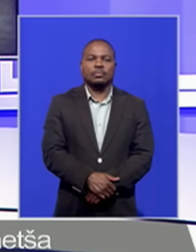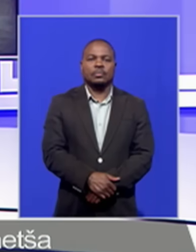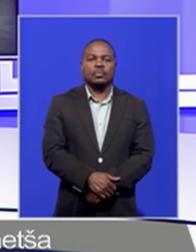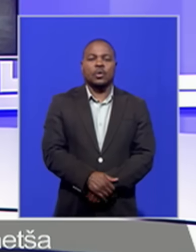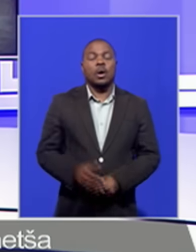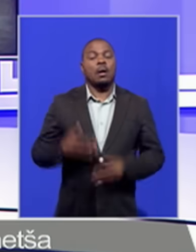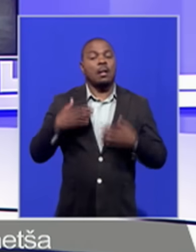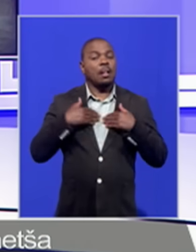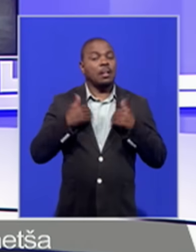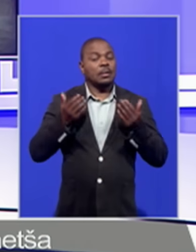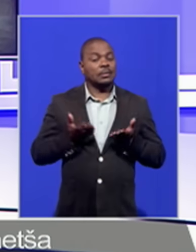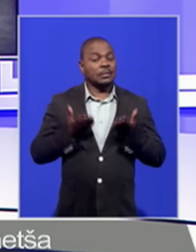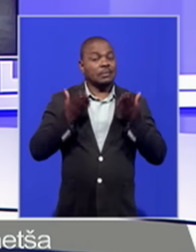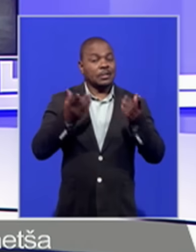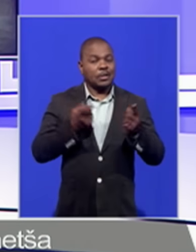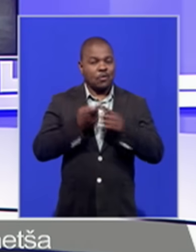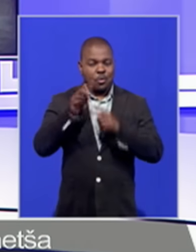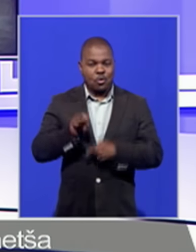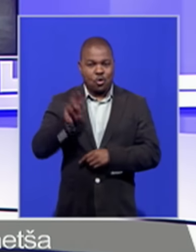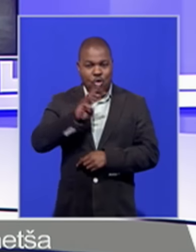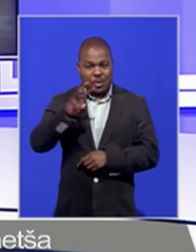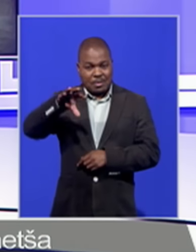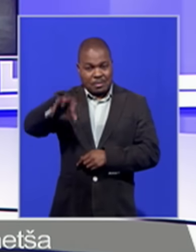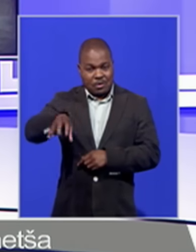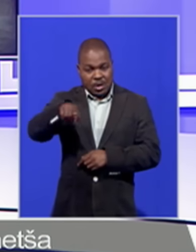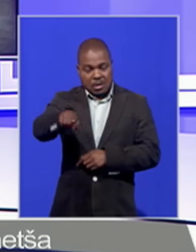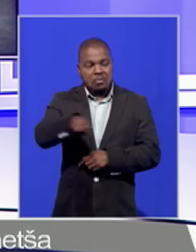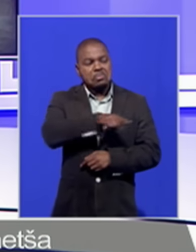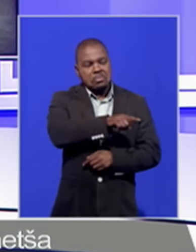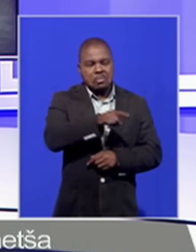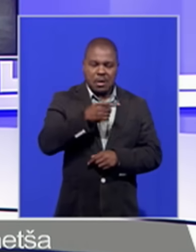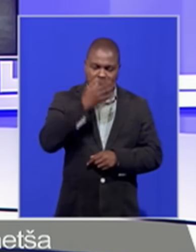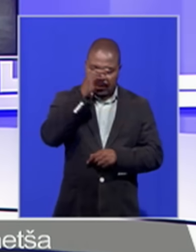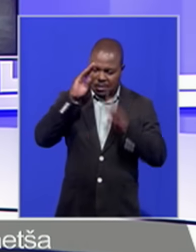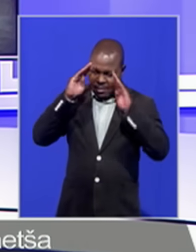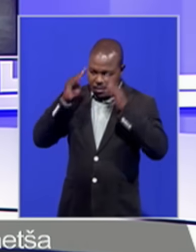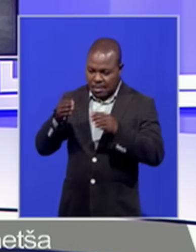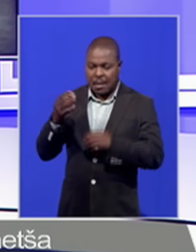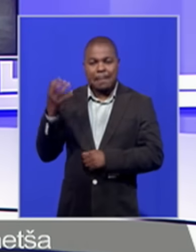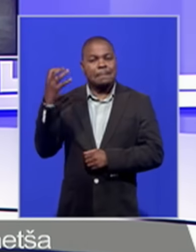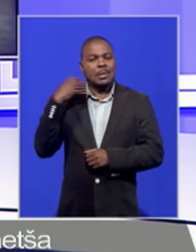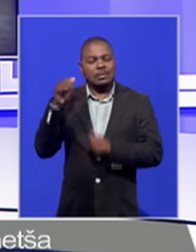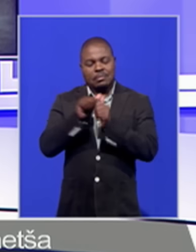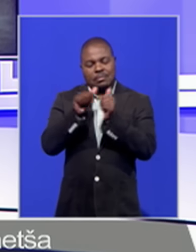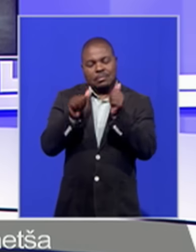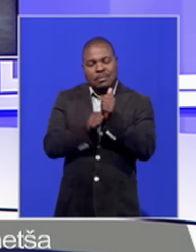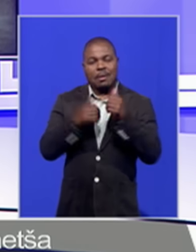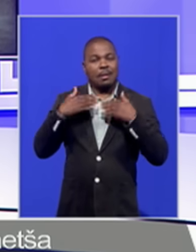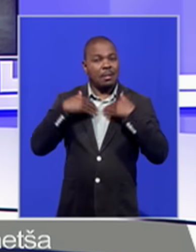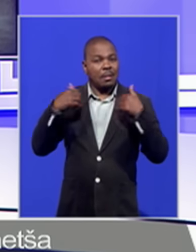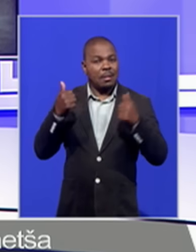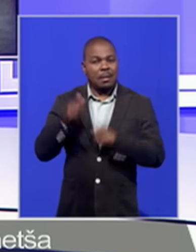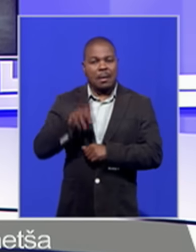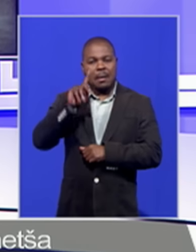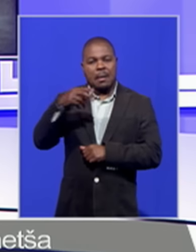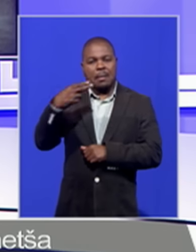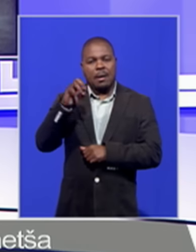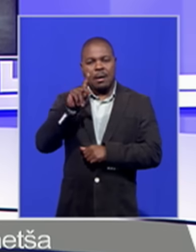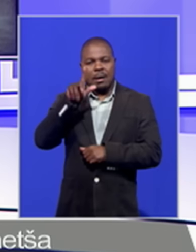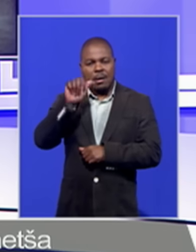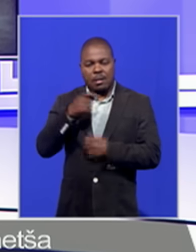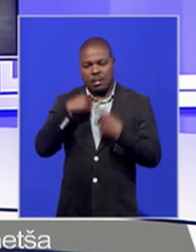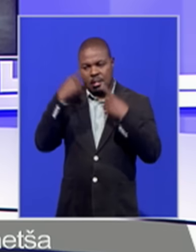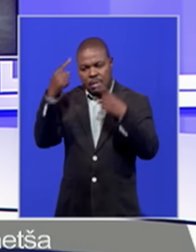Ditirelo tša maphelo ka provinseng ya North West di gogile šedi nakong ya ge motlatšatona wa tša maphelo ngaka Joe Phatla a le lesolong la ketelo